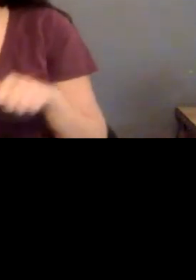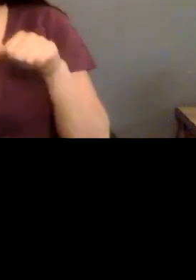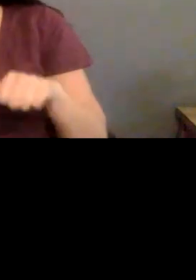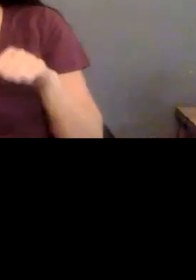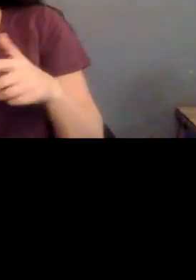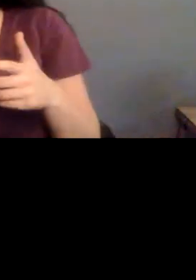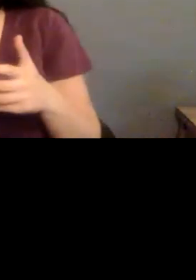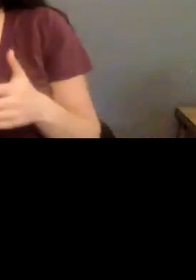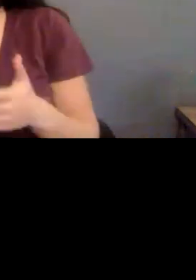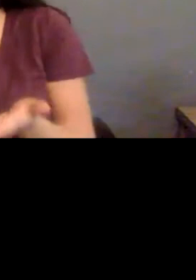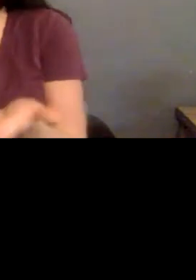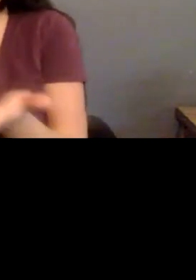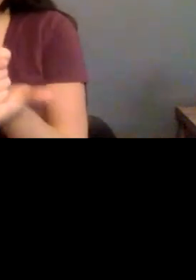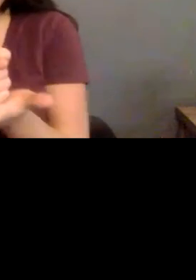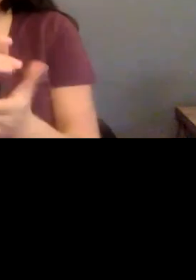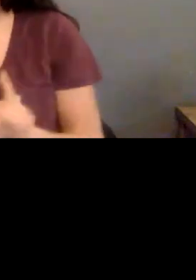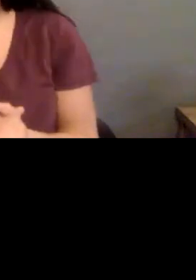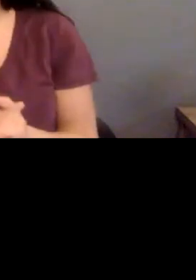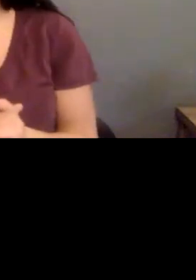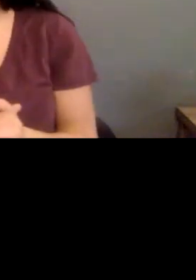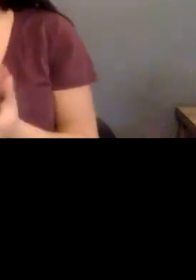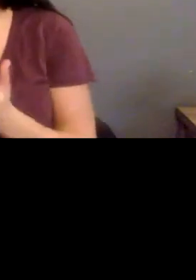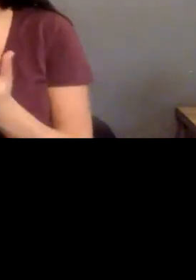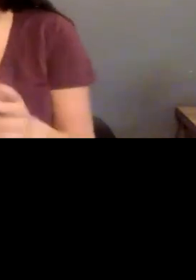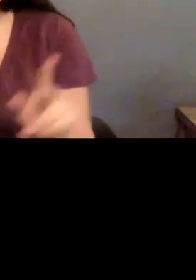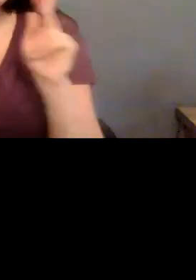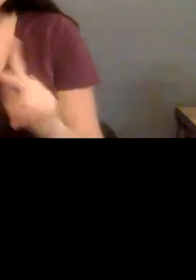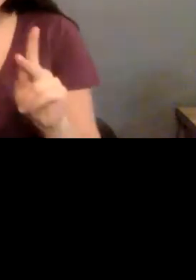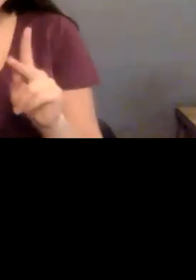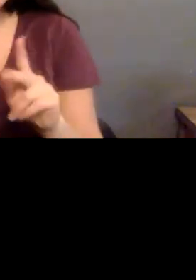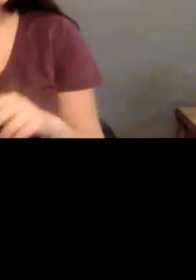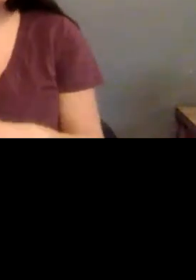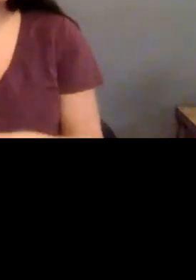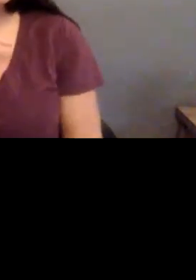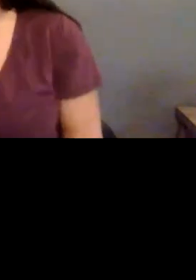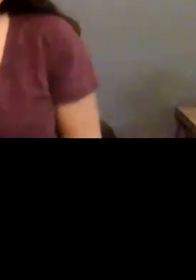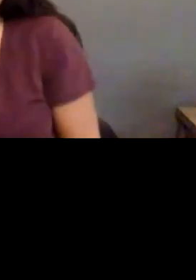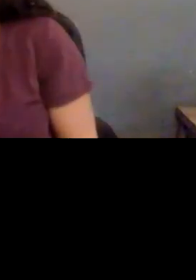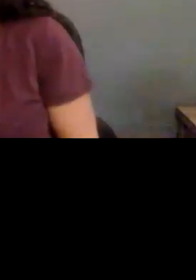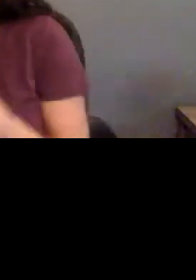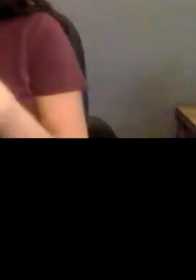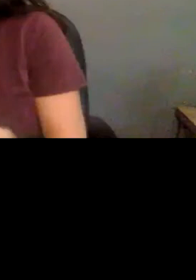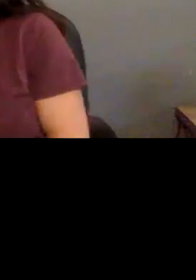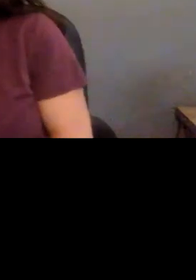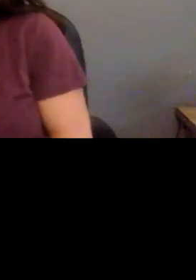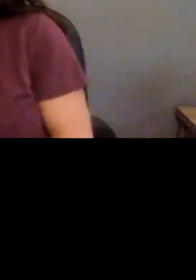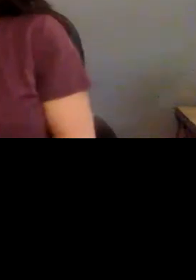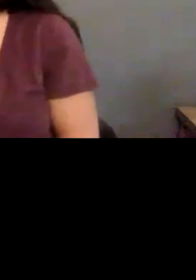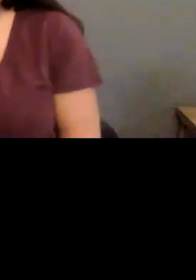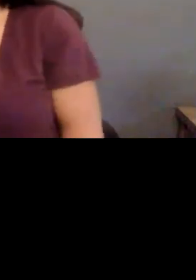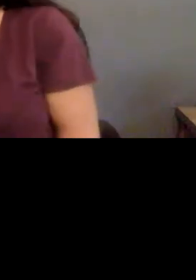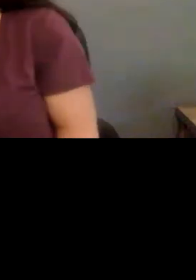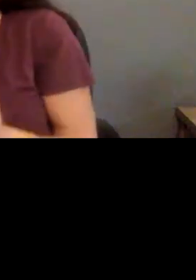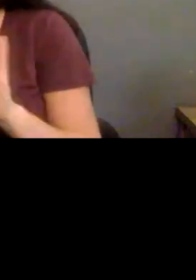treatment. Some of the people are considered to be at risk for a psychotic disorder or have a newly diagnosed psychotic